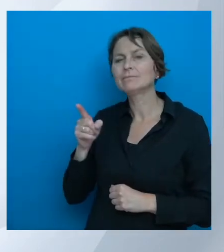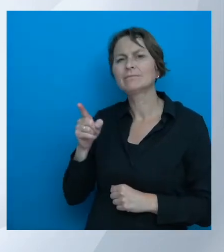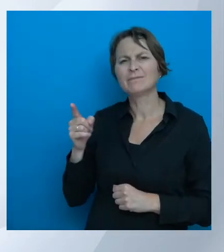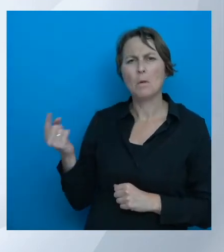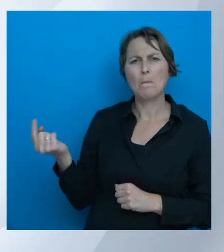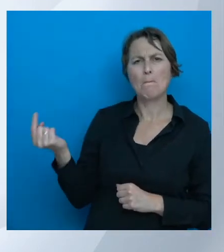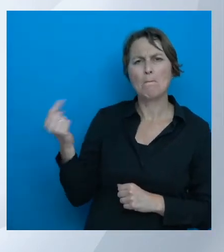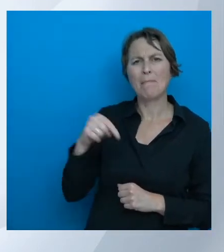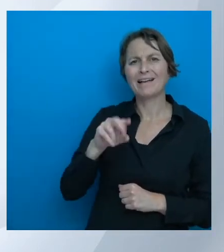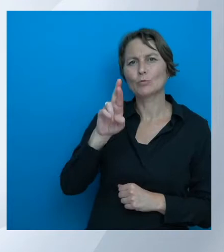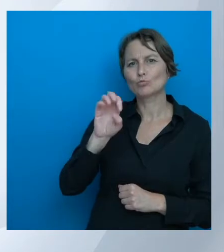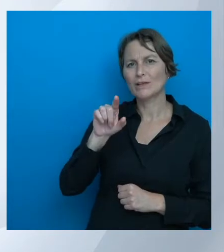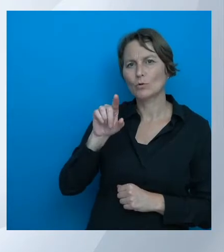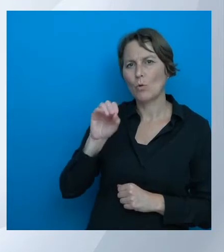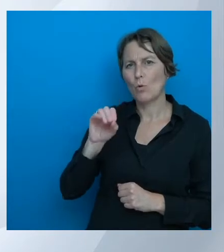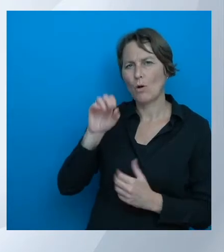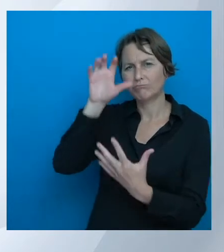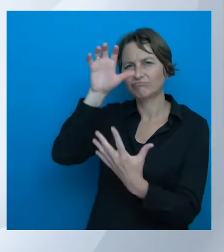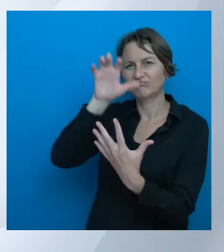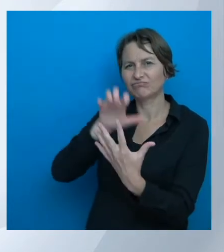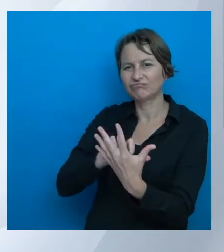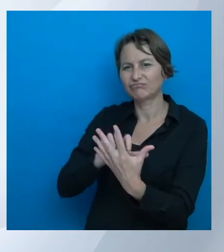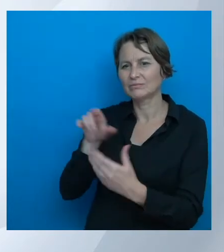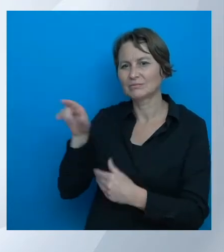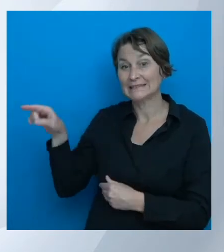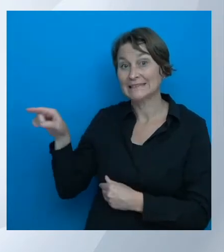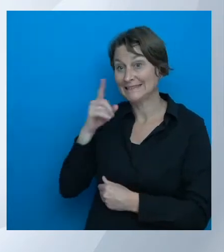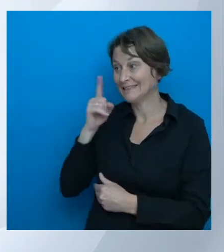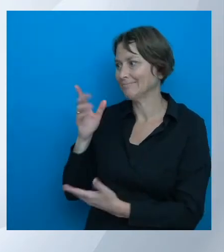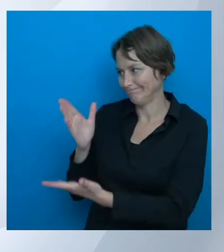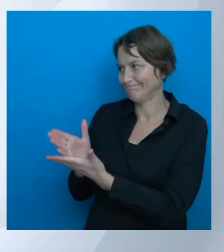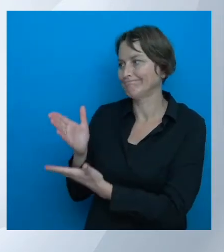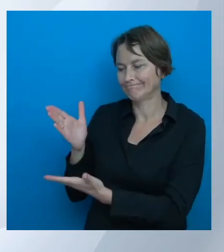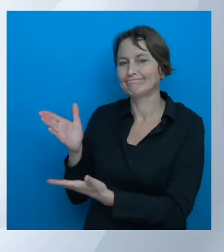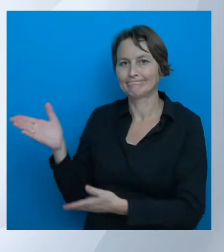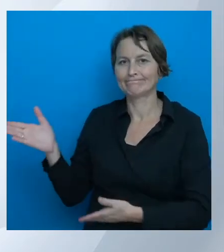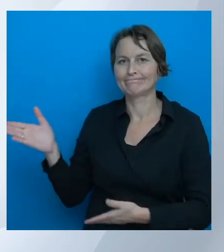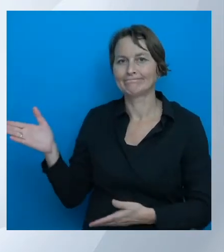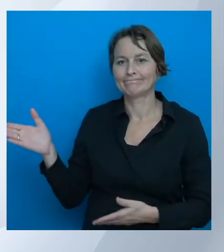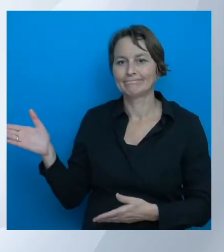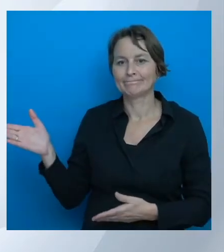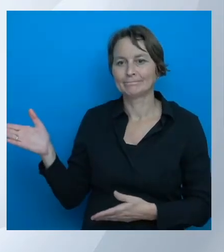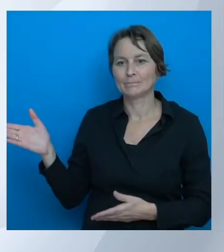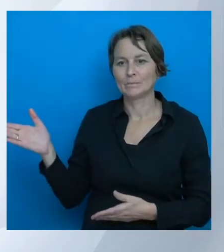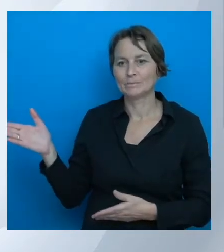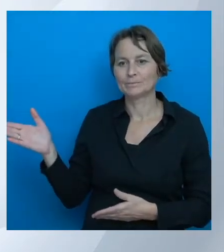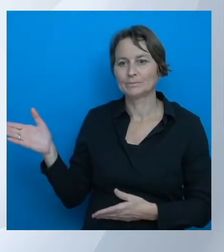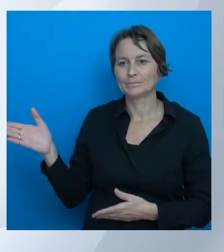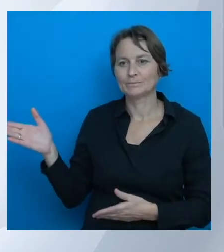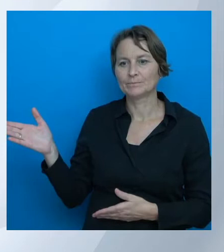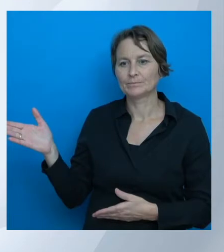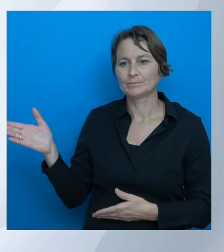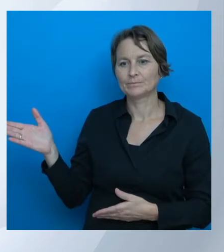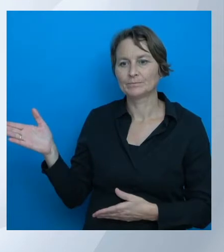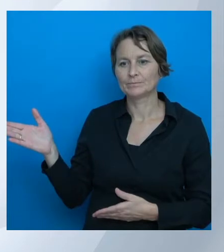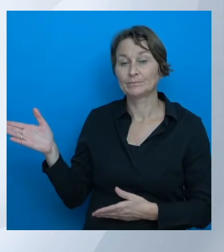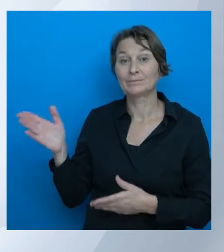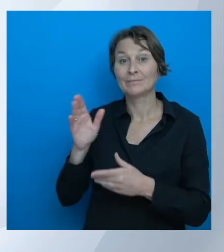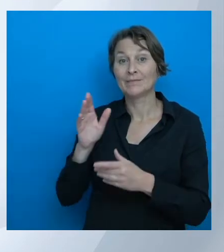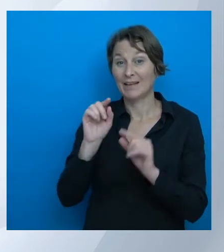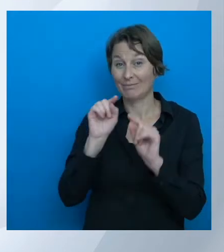now is true, as you can see in this example. If we change app to contact,